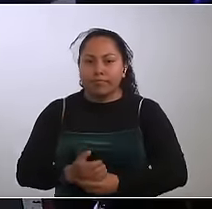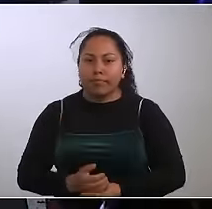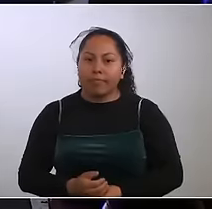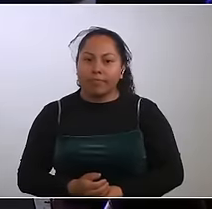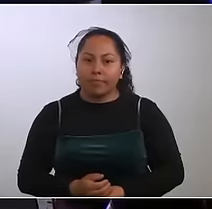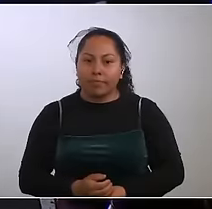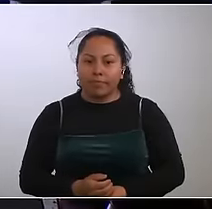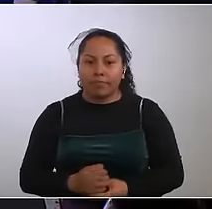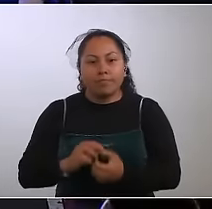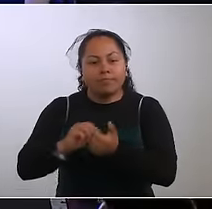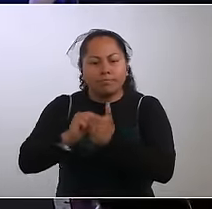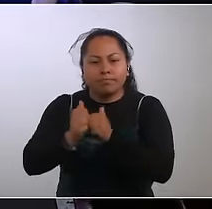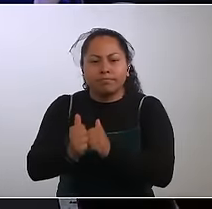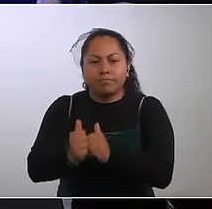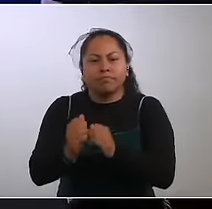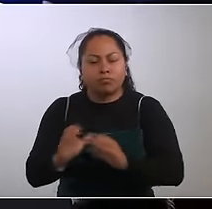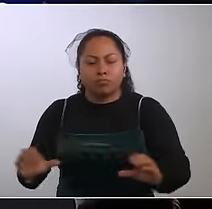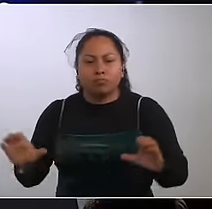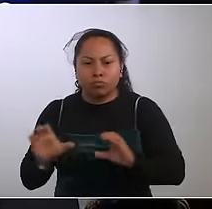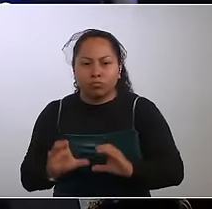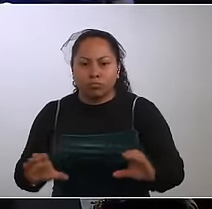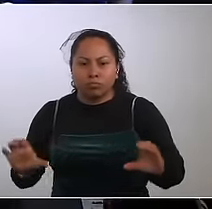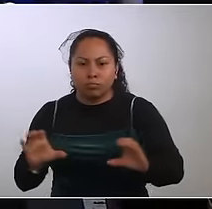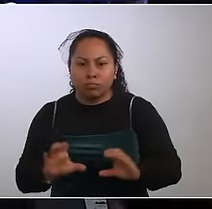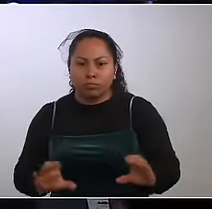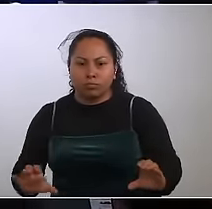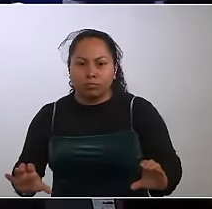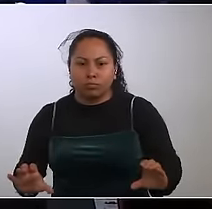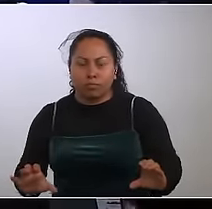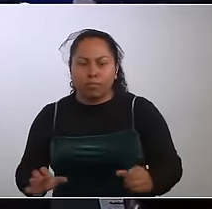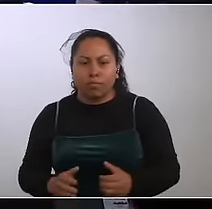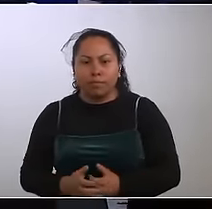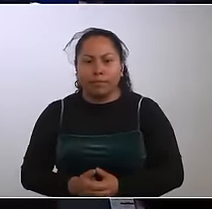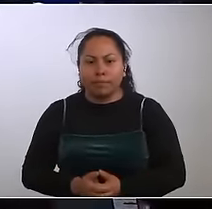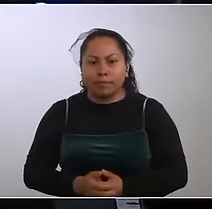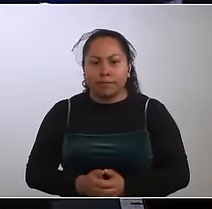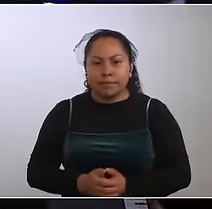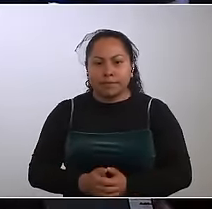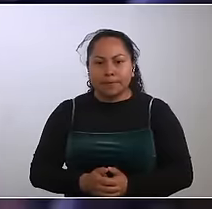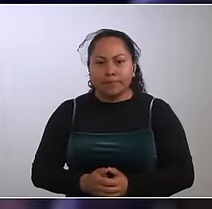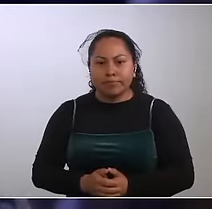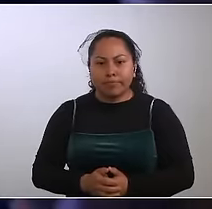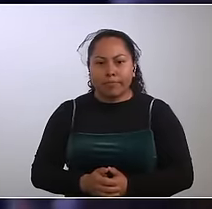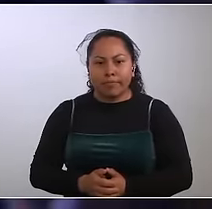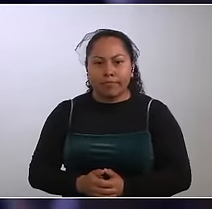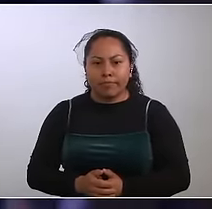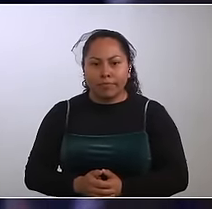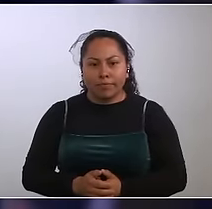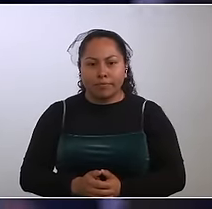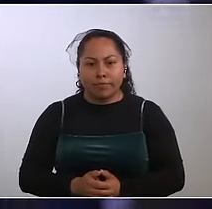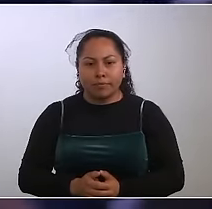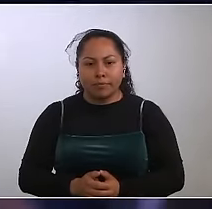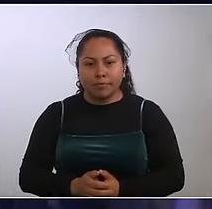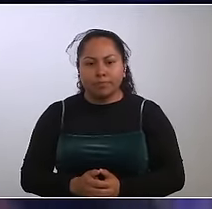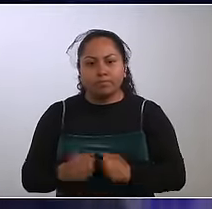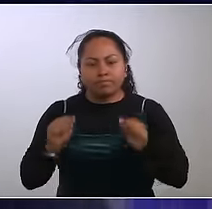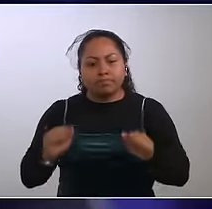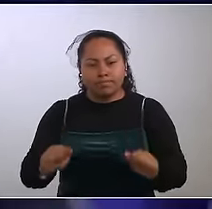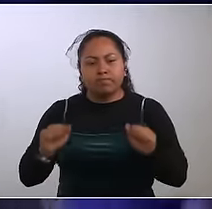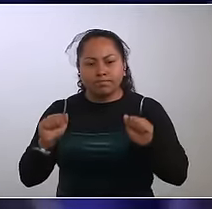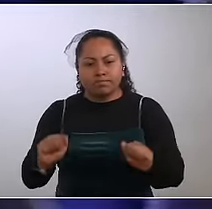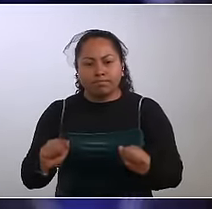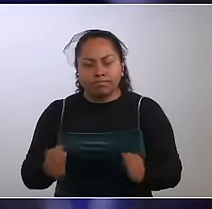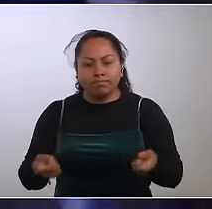Para inventarlo. Something that had never been done. Algo jamás hecho. For an event that had never happened. Por un evento que jamás se